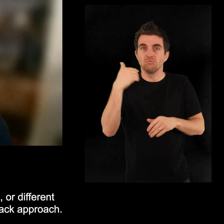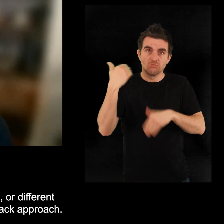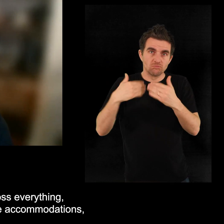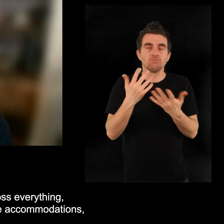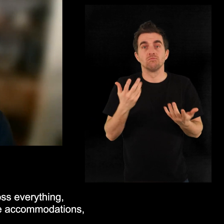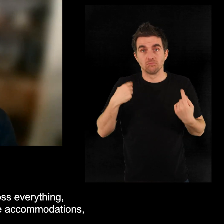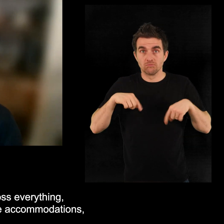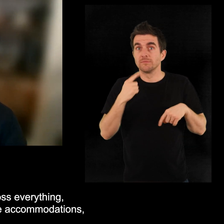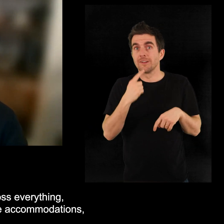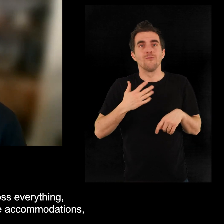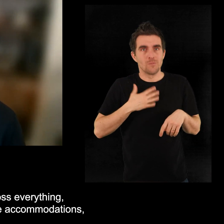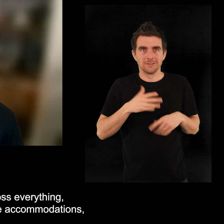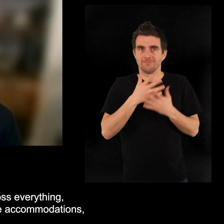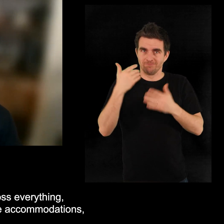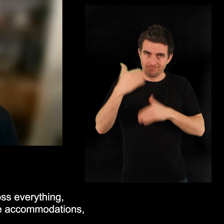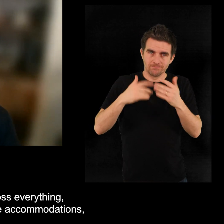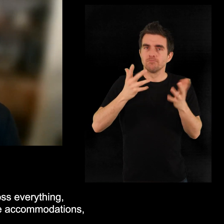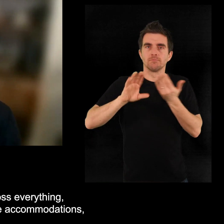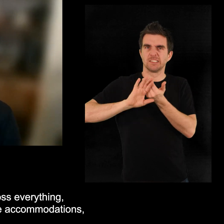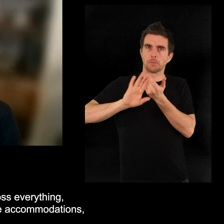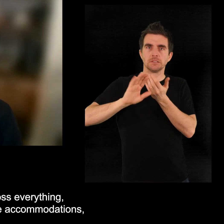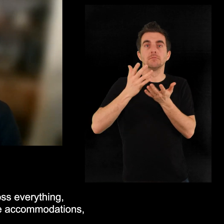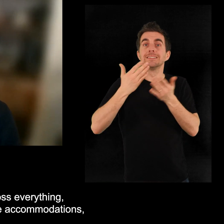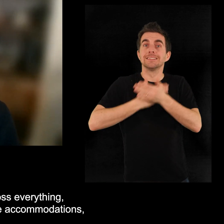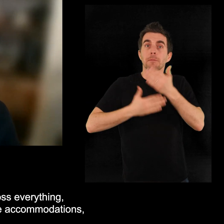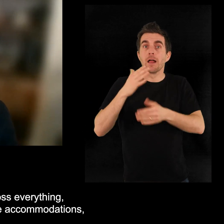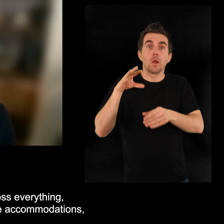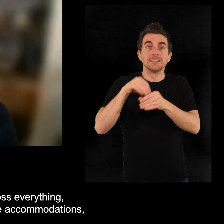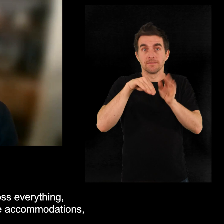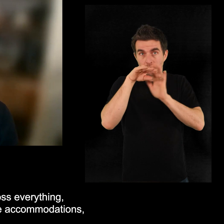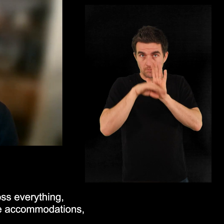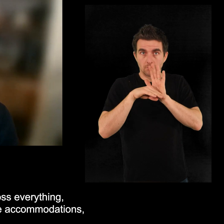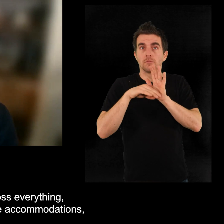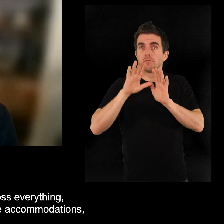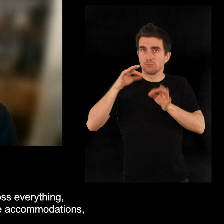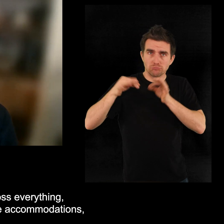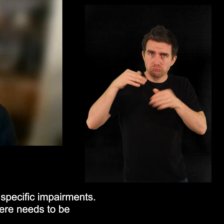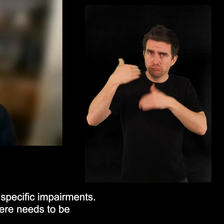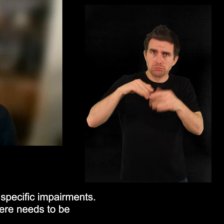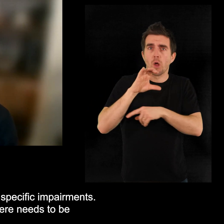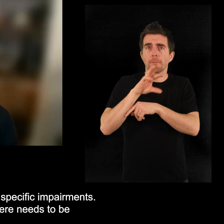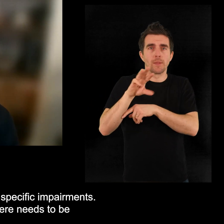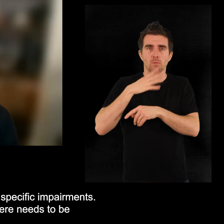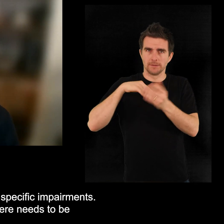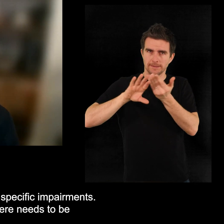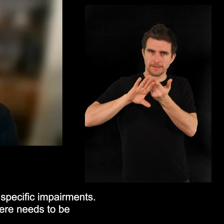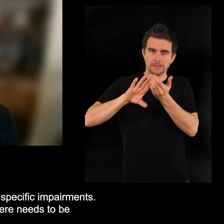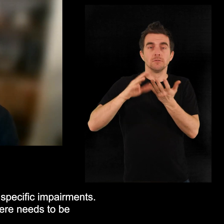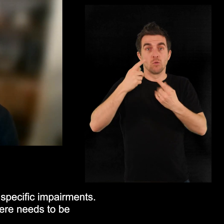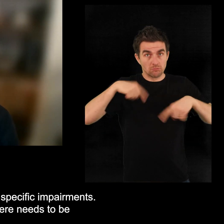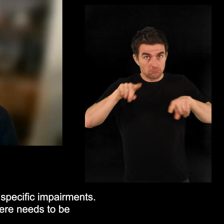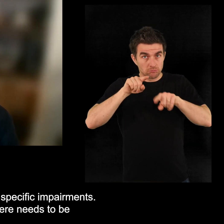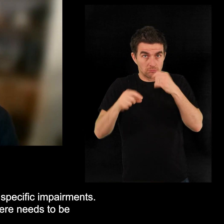track approach. We need to be included across everything, but we also need reasonable accommodation, support and adjustments